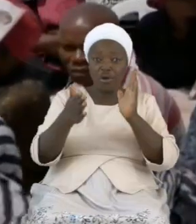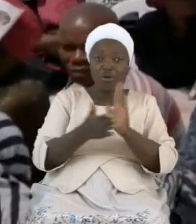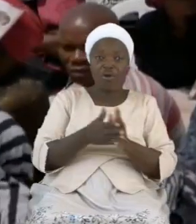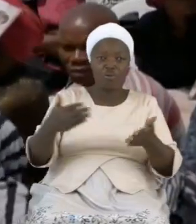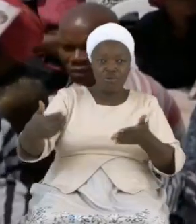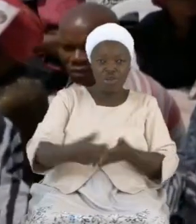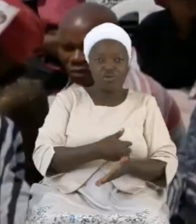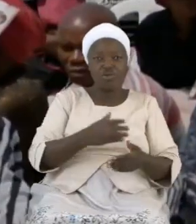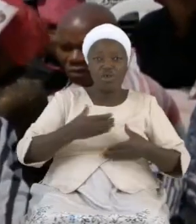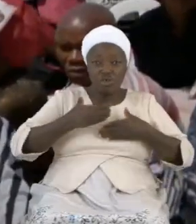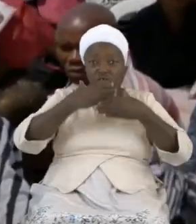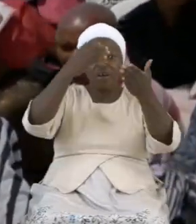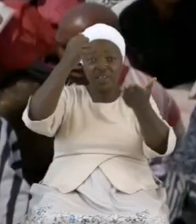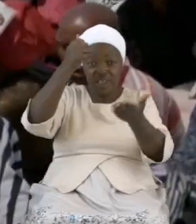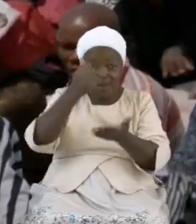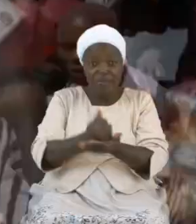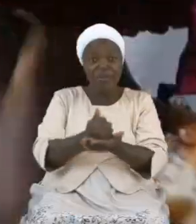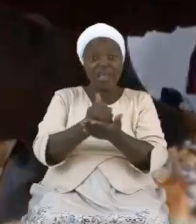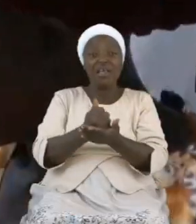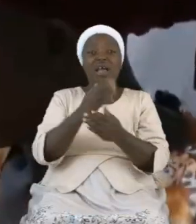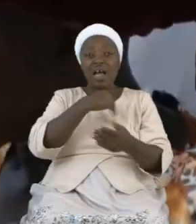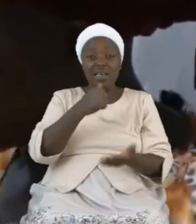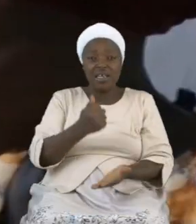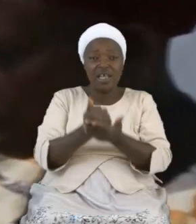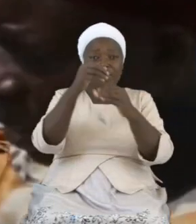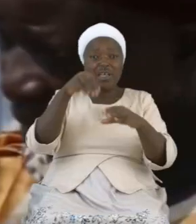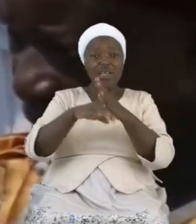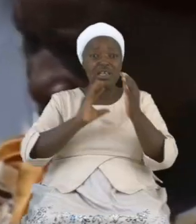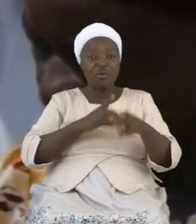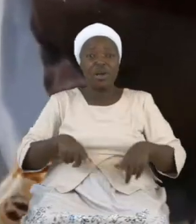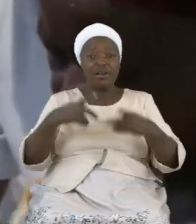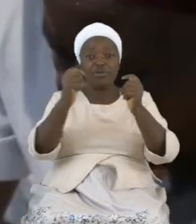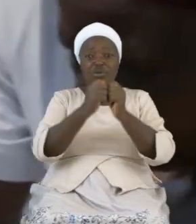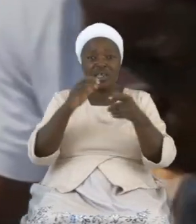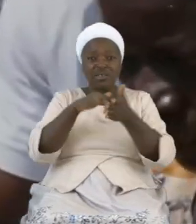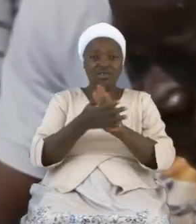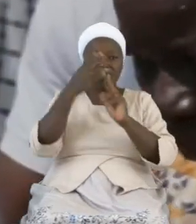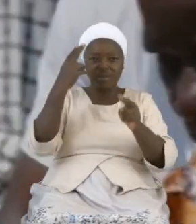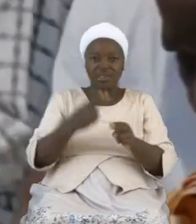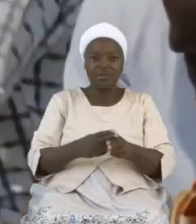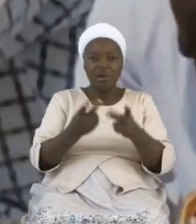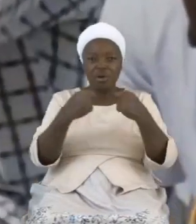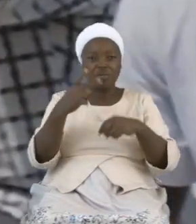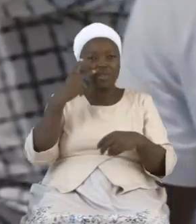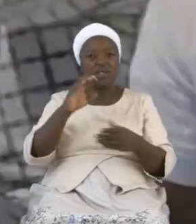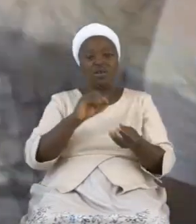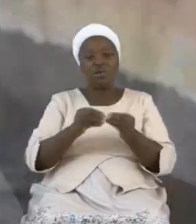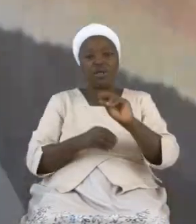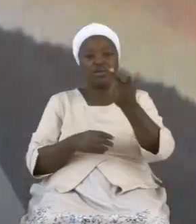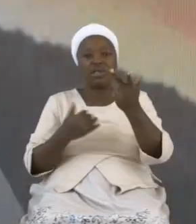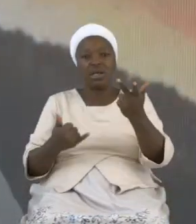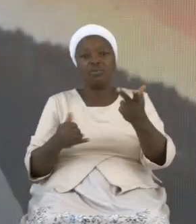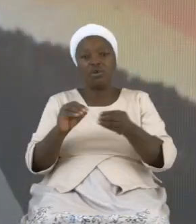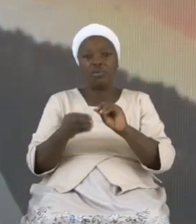every one of our lives, in Jesus' name. Come and look at number three here. Number three,